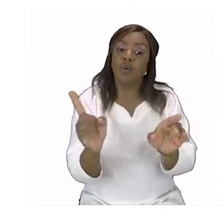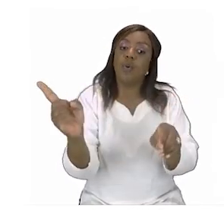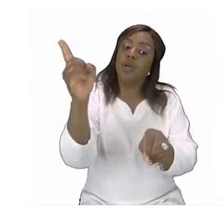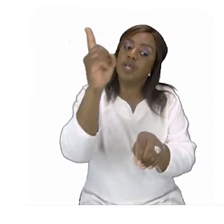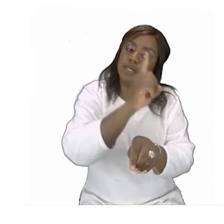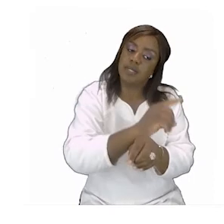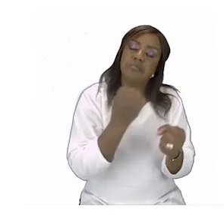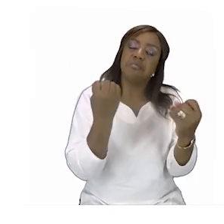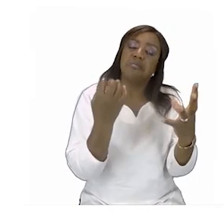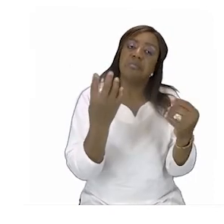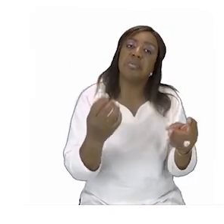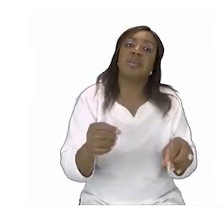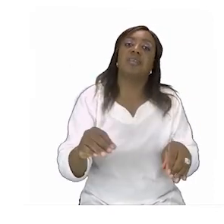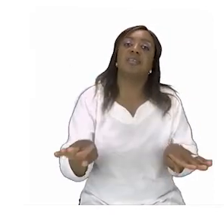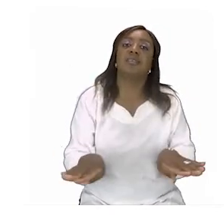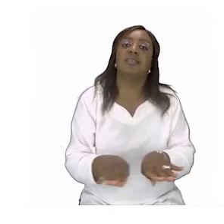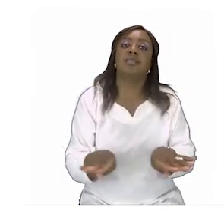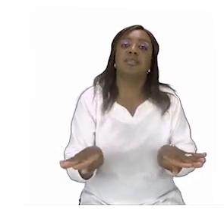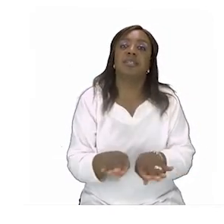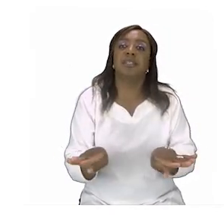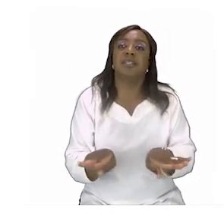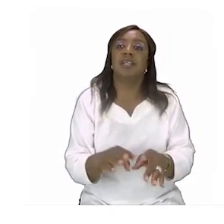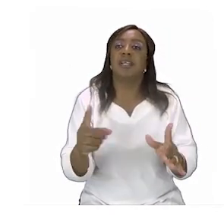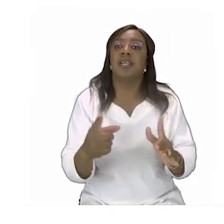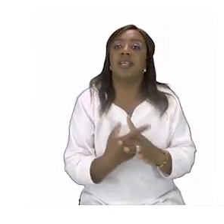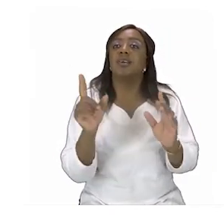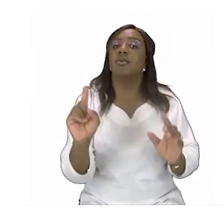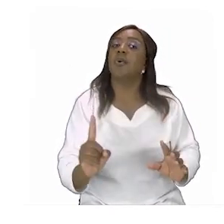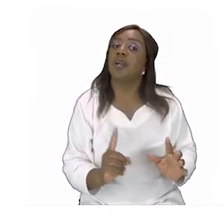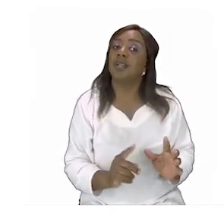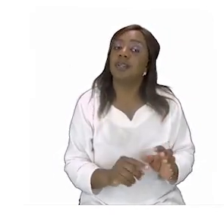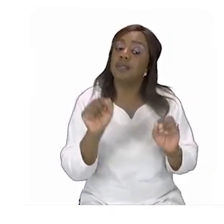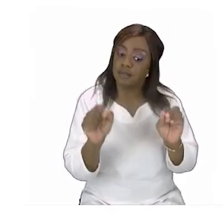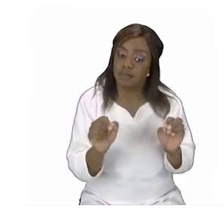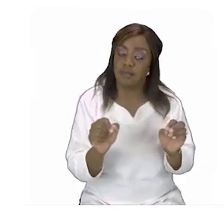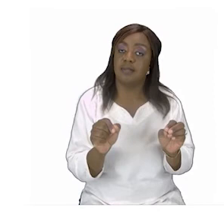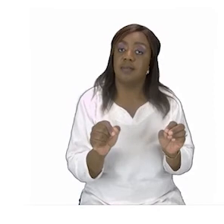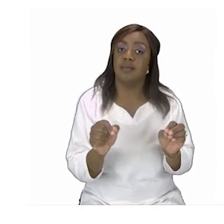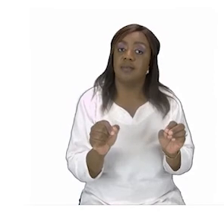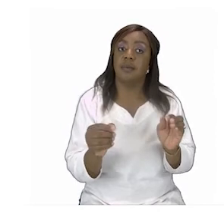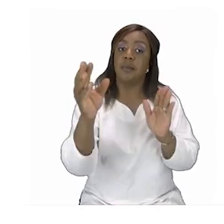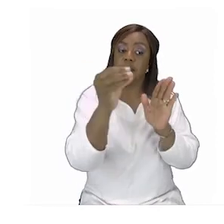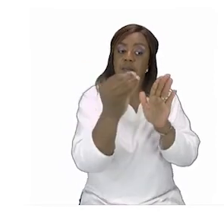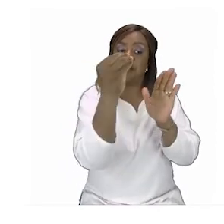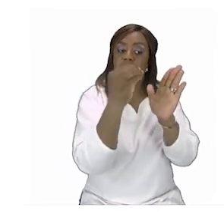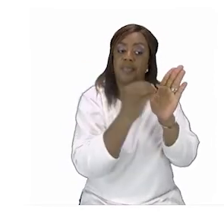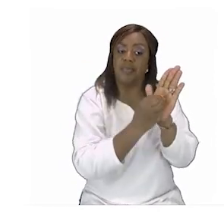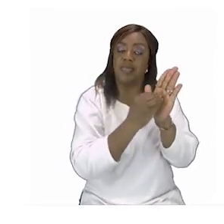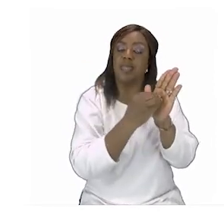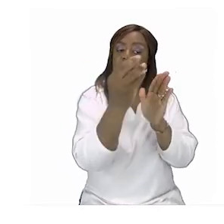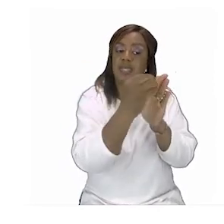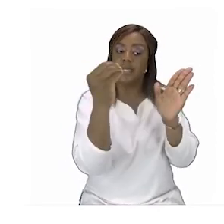many different things that are happening, and we are going to fill in the days